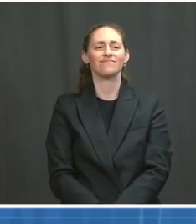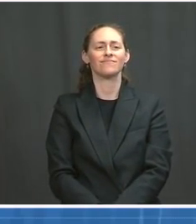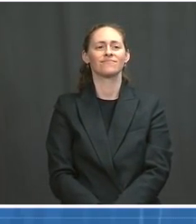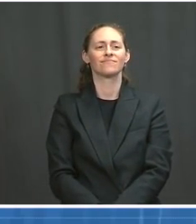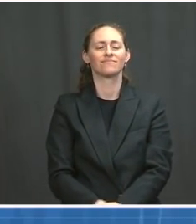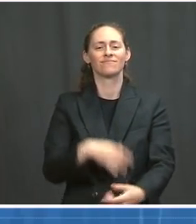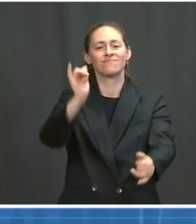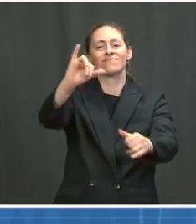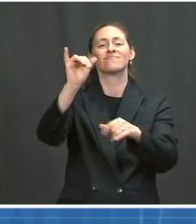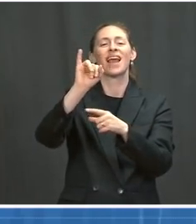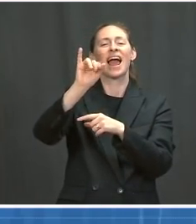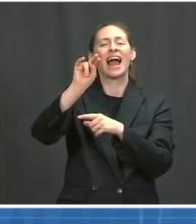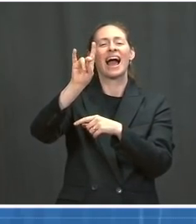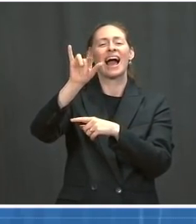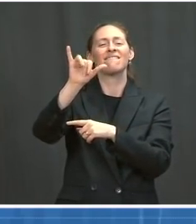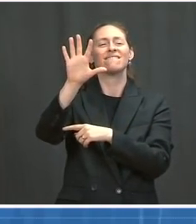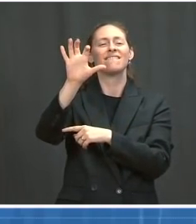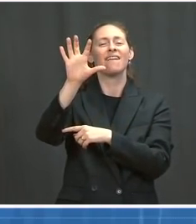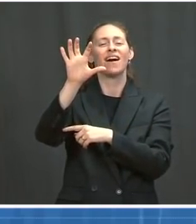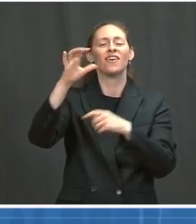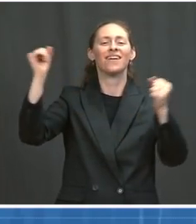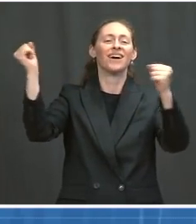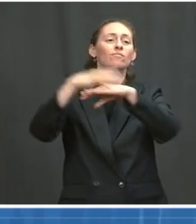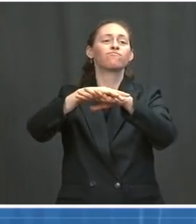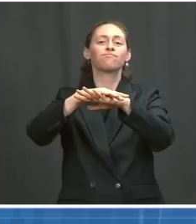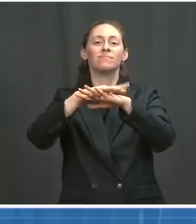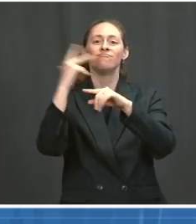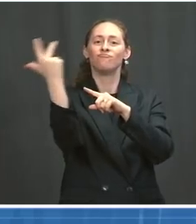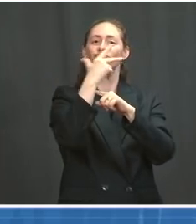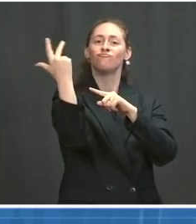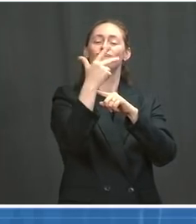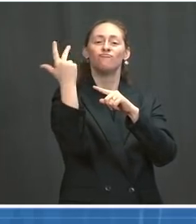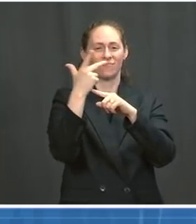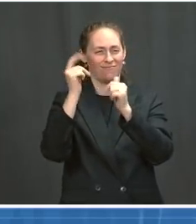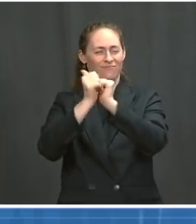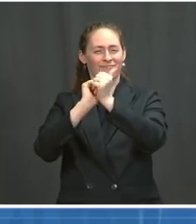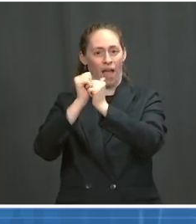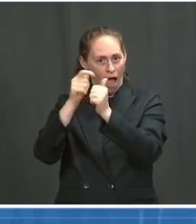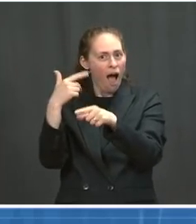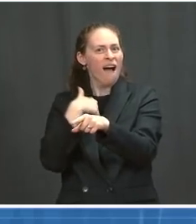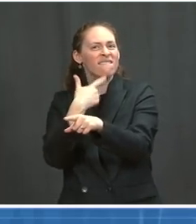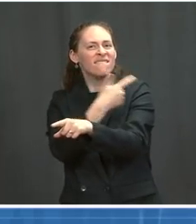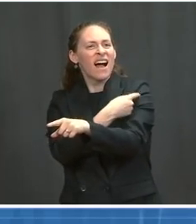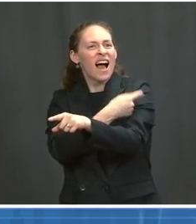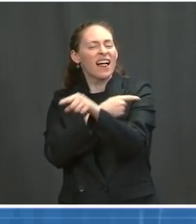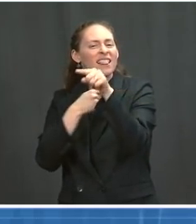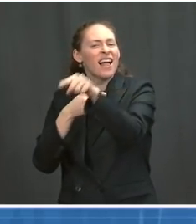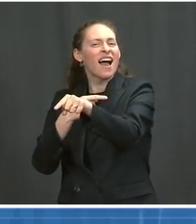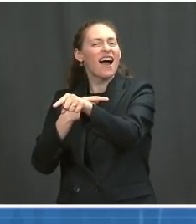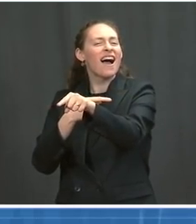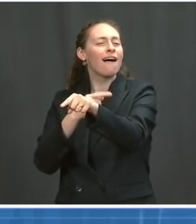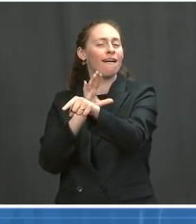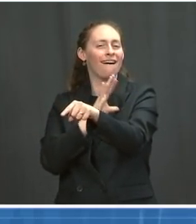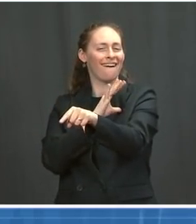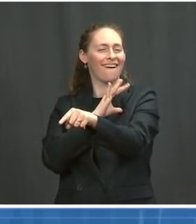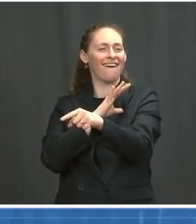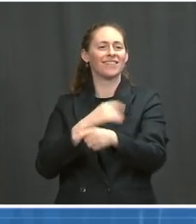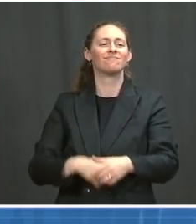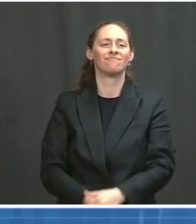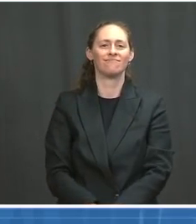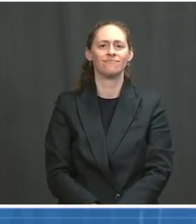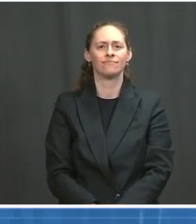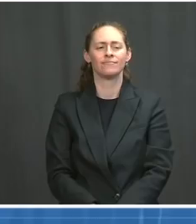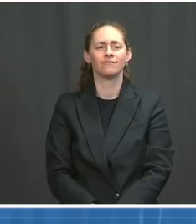unique experience of getting vaccinated in an actual F1 garage and the chance to drive through the main race